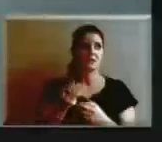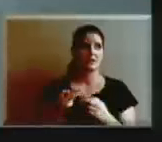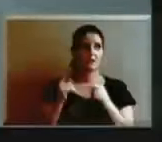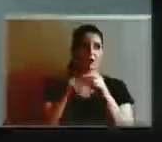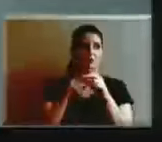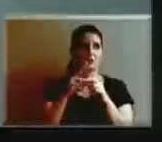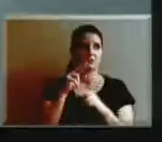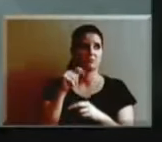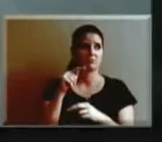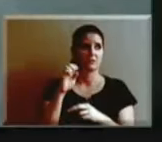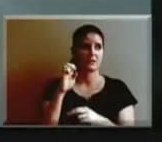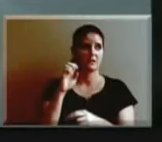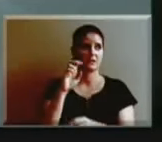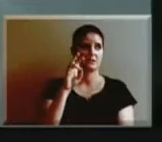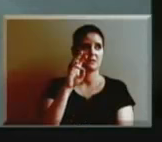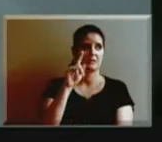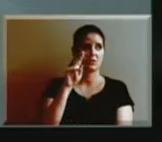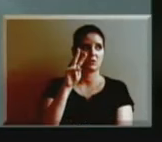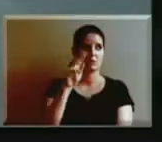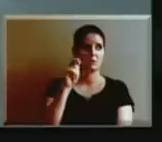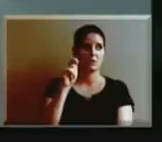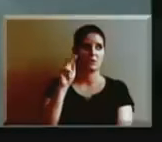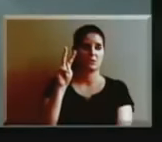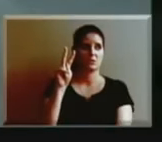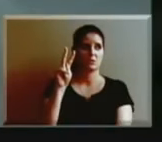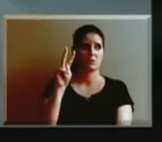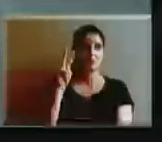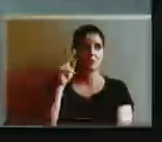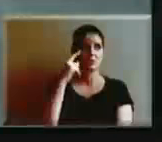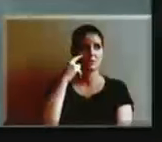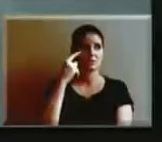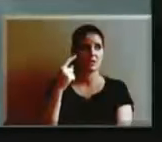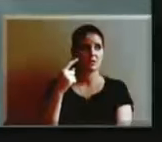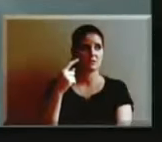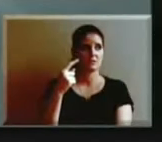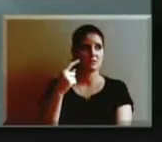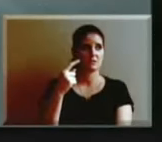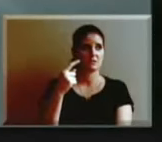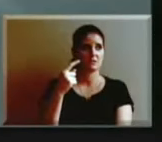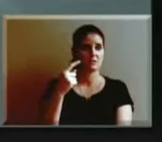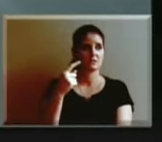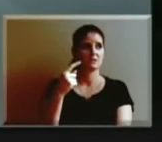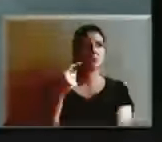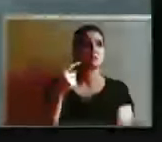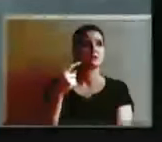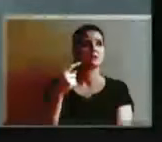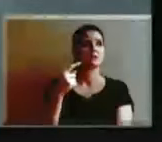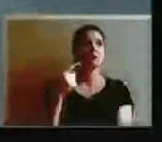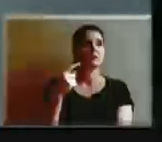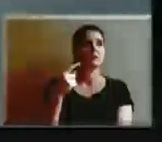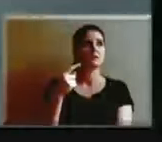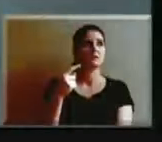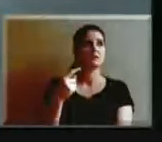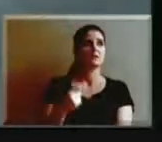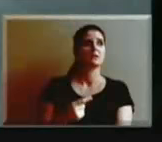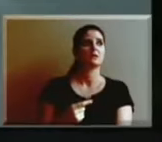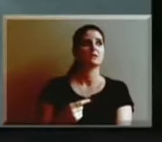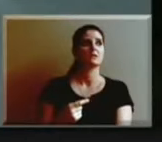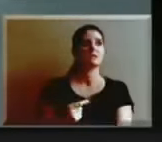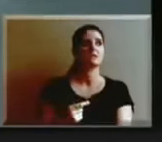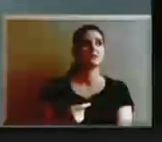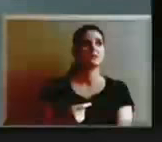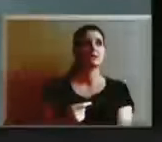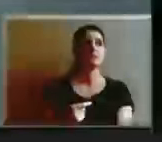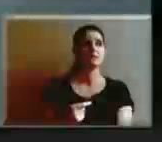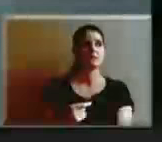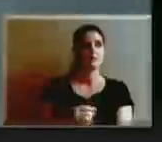is 72.2 cents, and will generate a projected $16.7 million. The existing rate